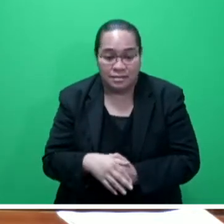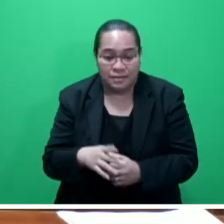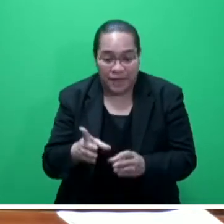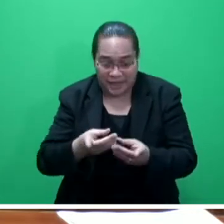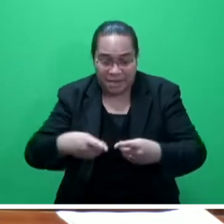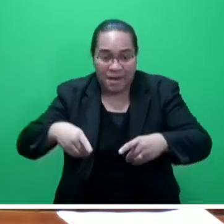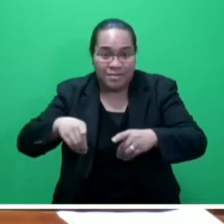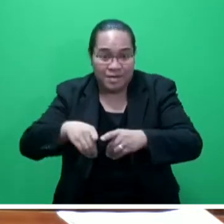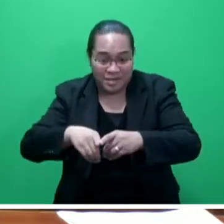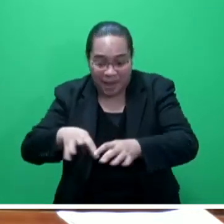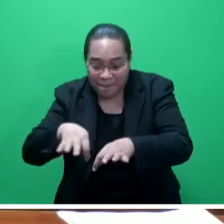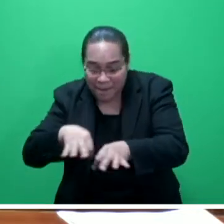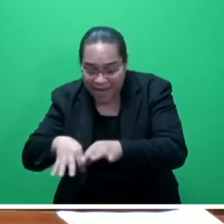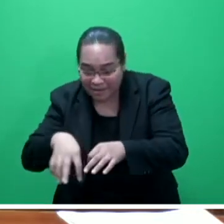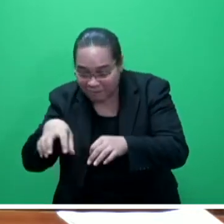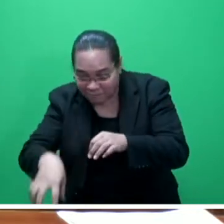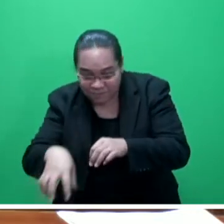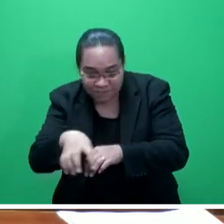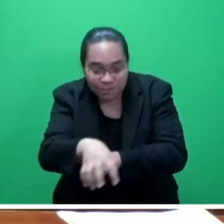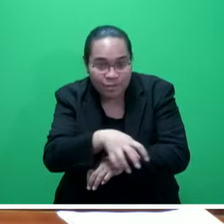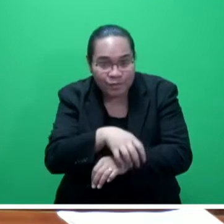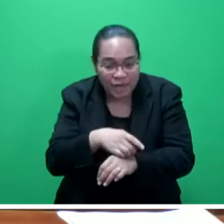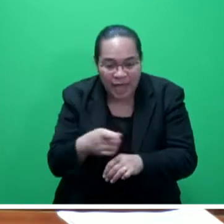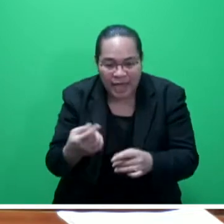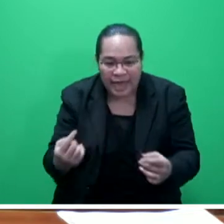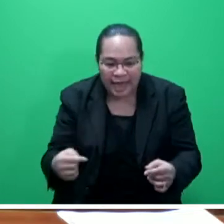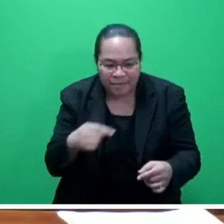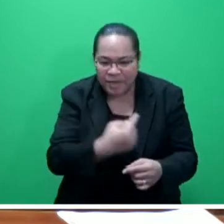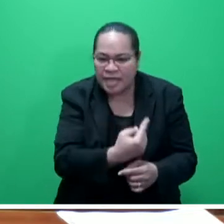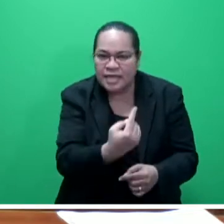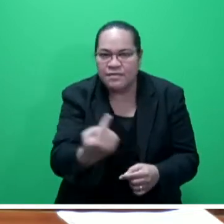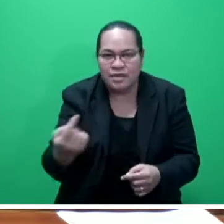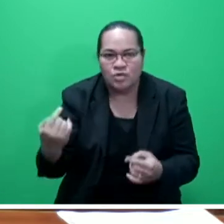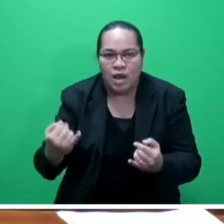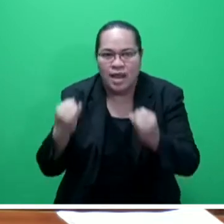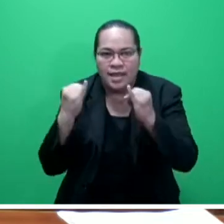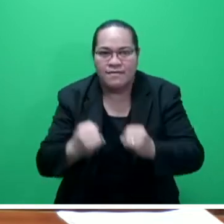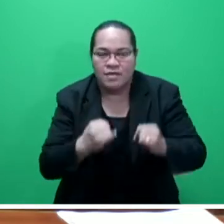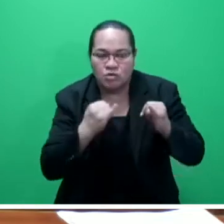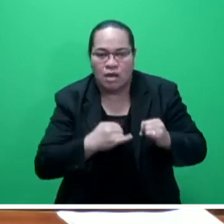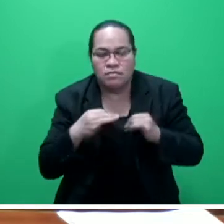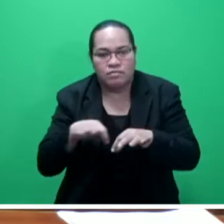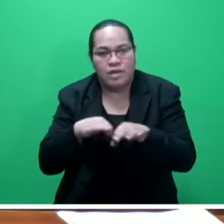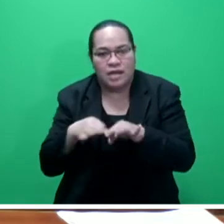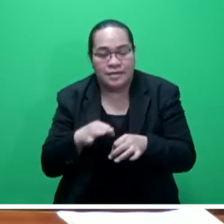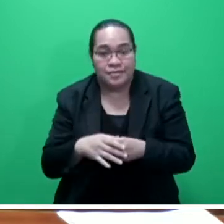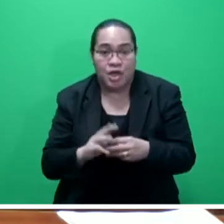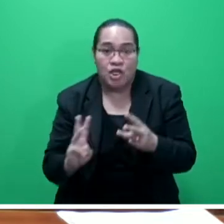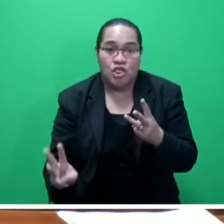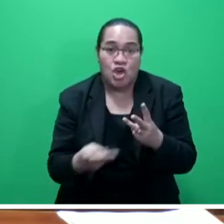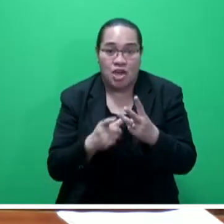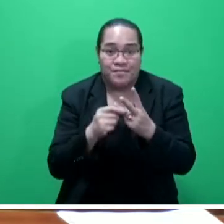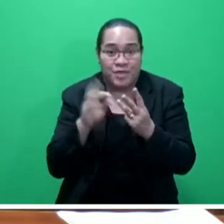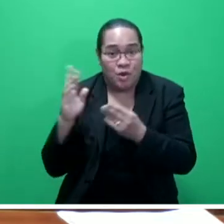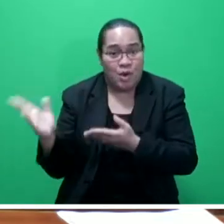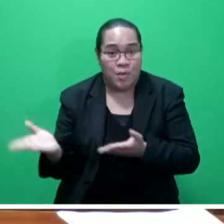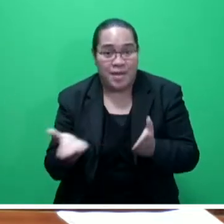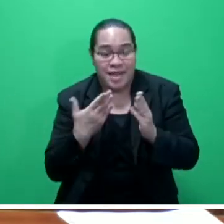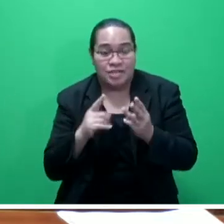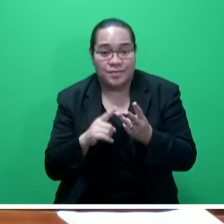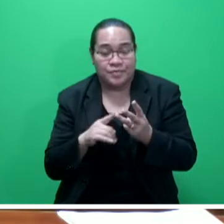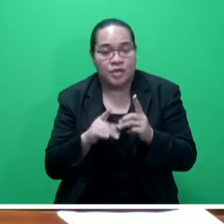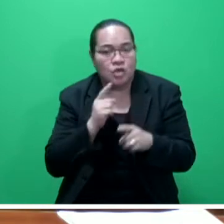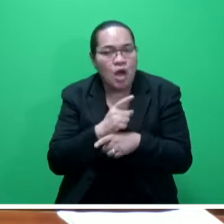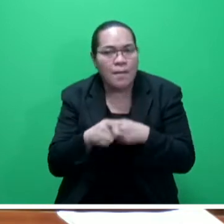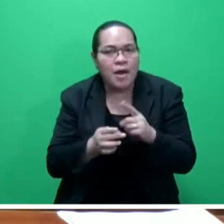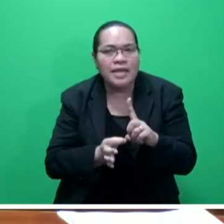departmental plans and the individual basic plans for all of the officers in the authority. The third recommendation is talking about improving